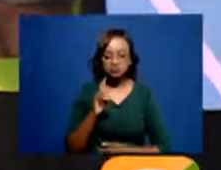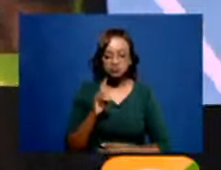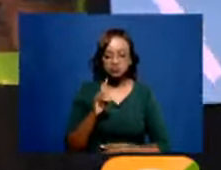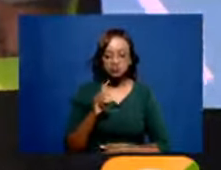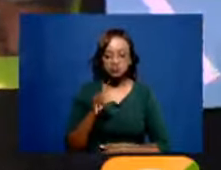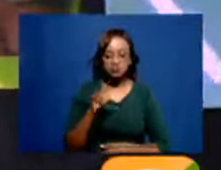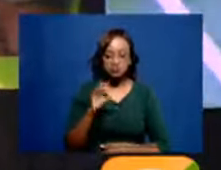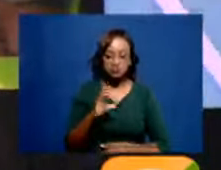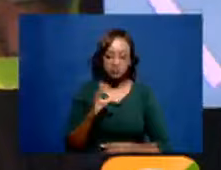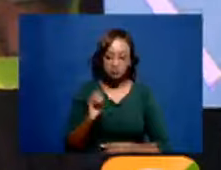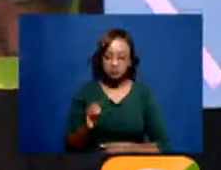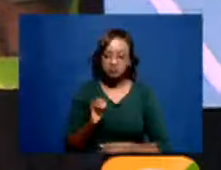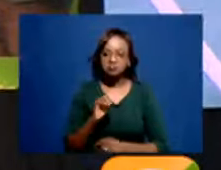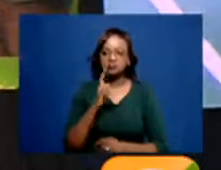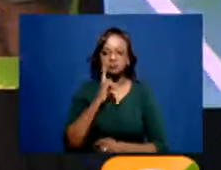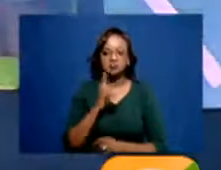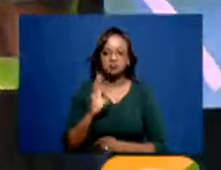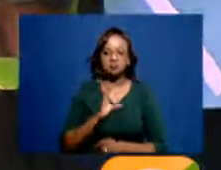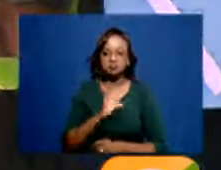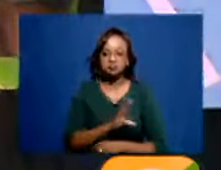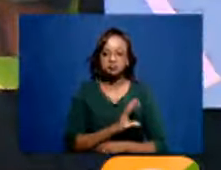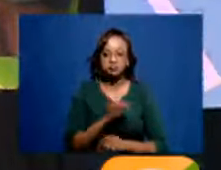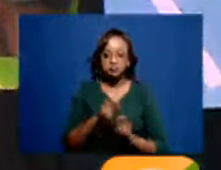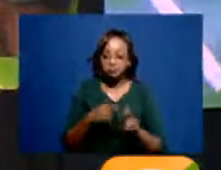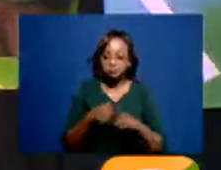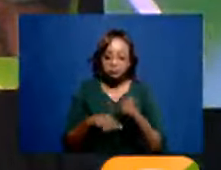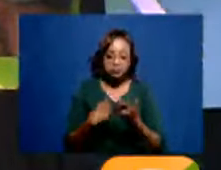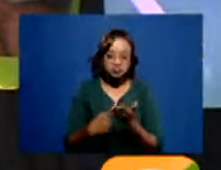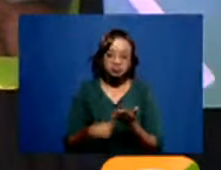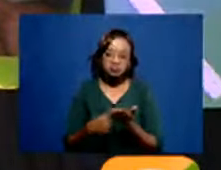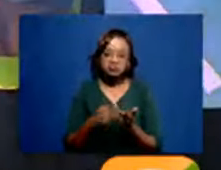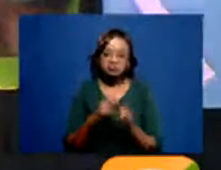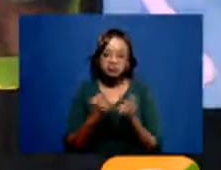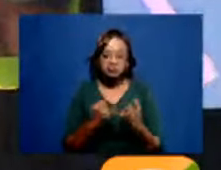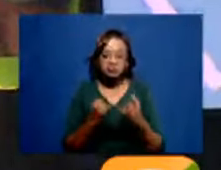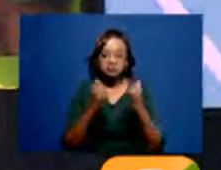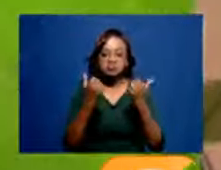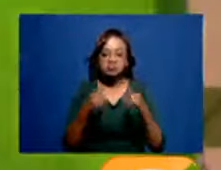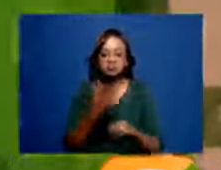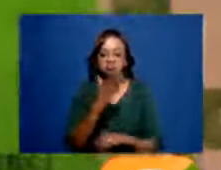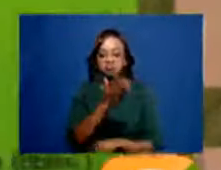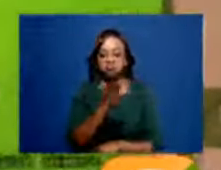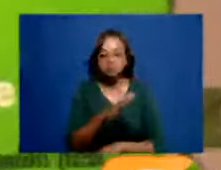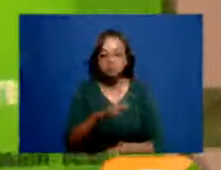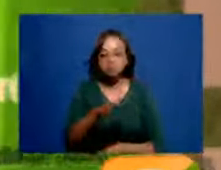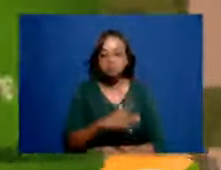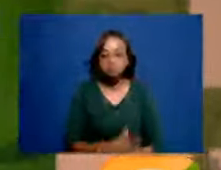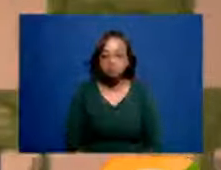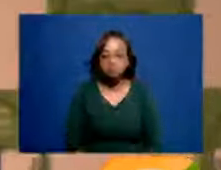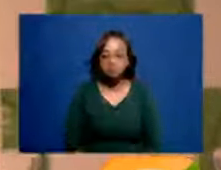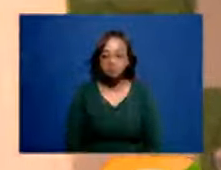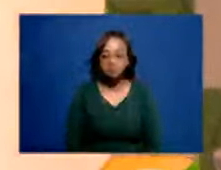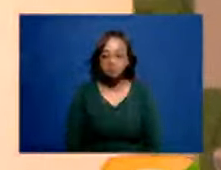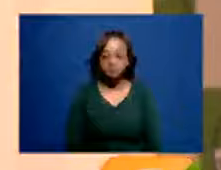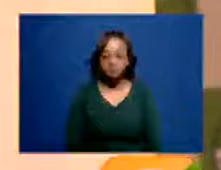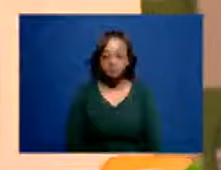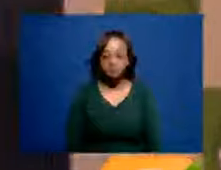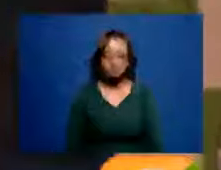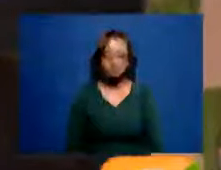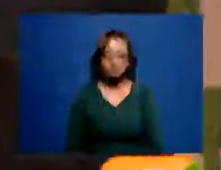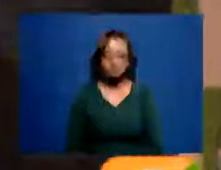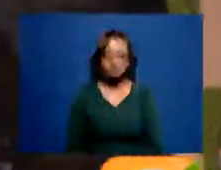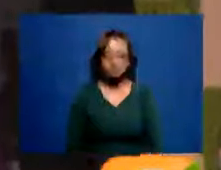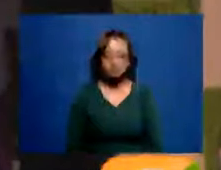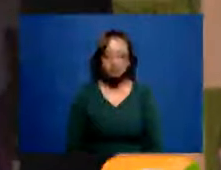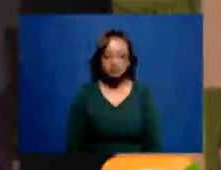of the IEBC team, but the document is still gathering dust in Parliament. Stephen Leto, Citizen